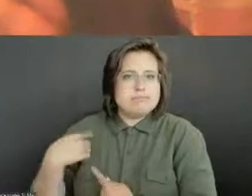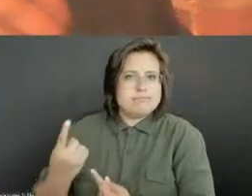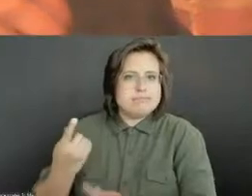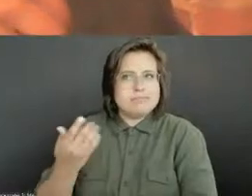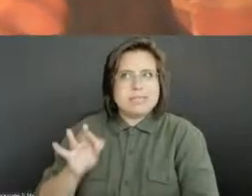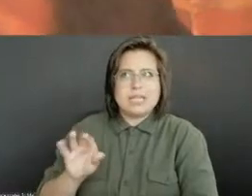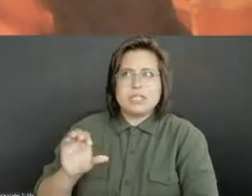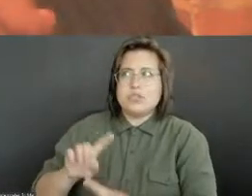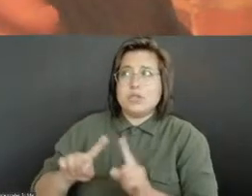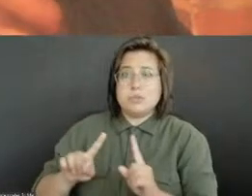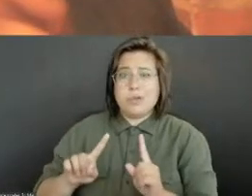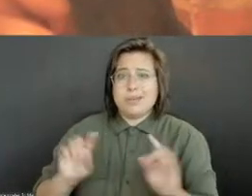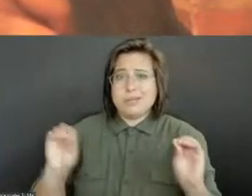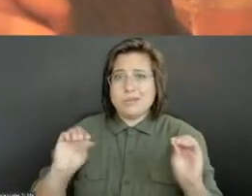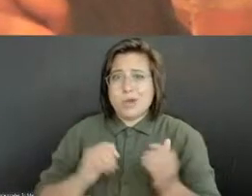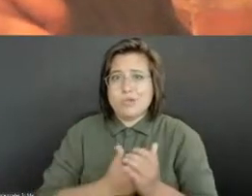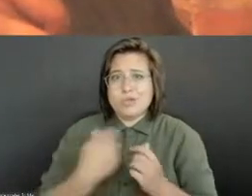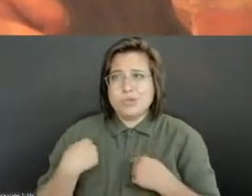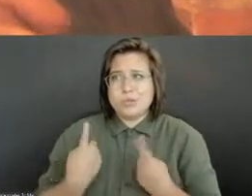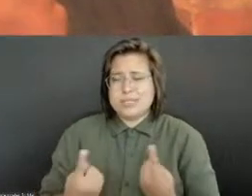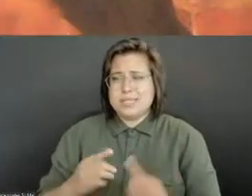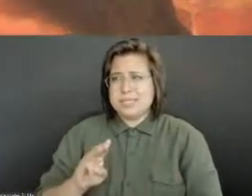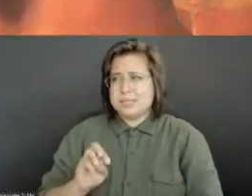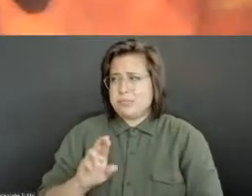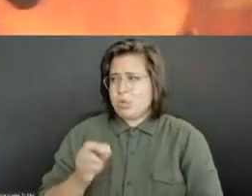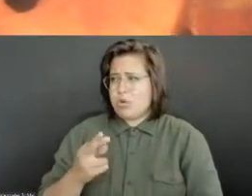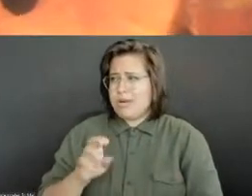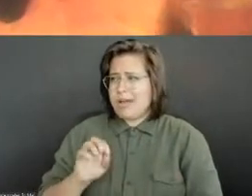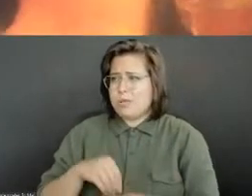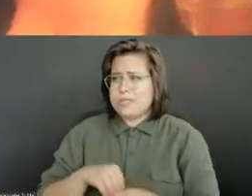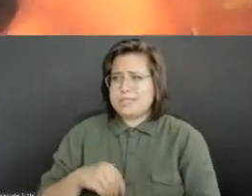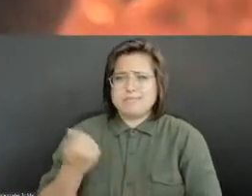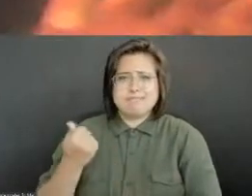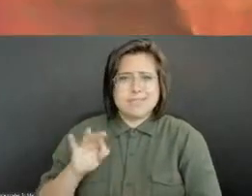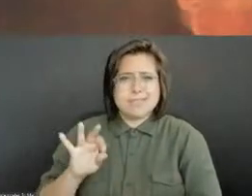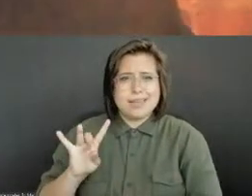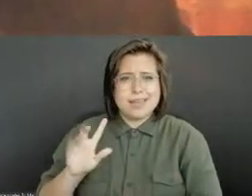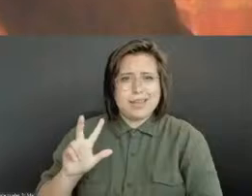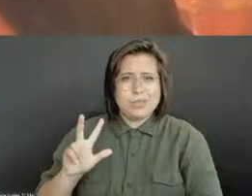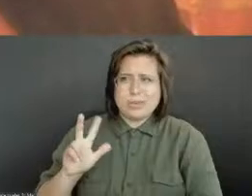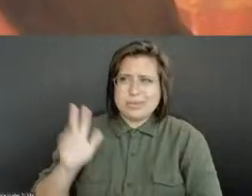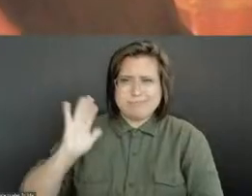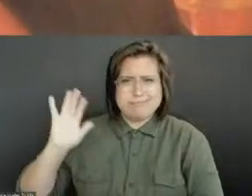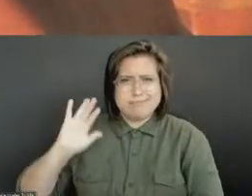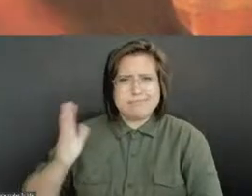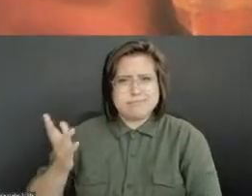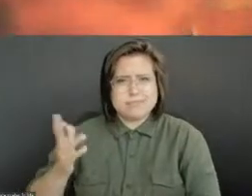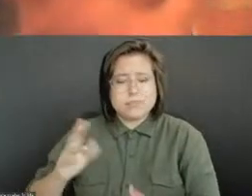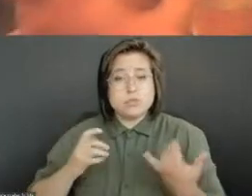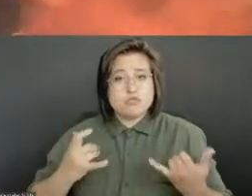since Morehouse in 1983. So we need to take advantage of this